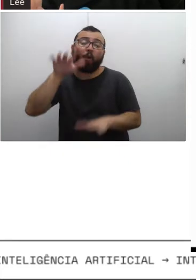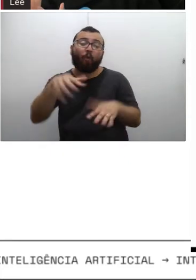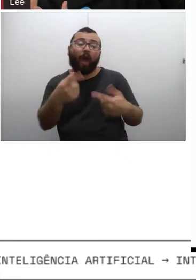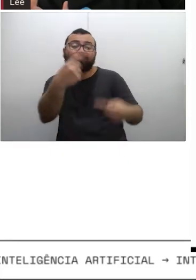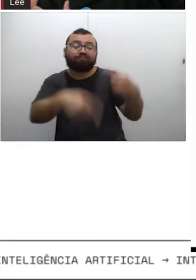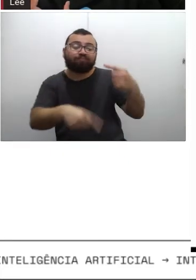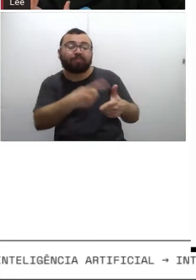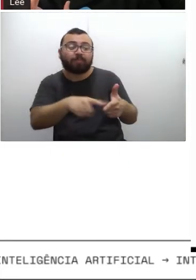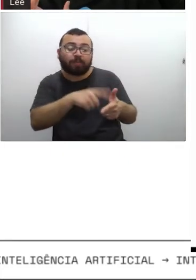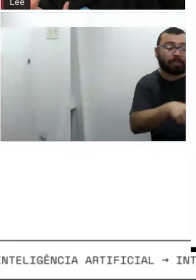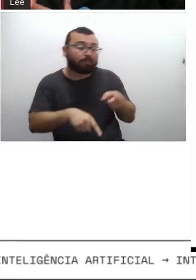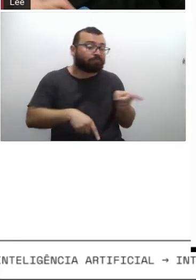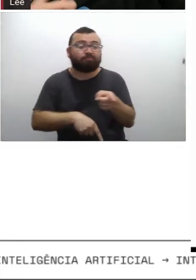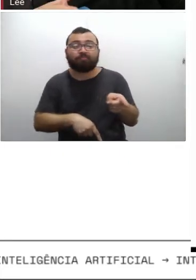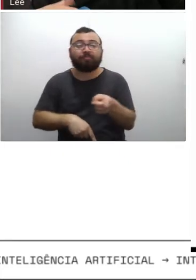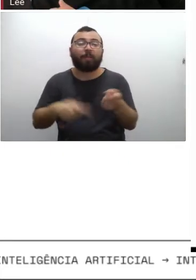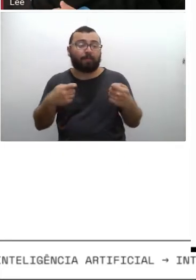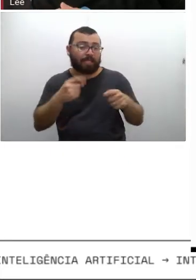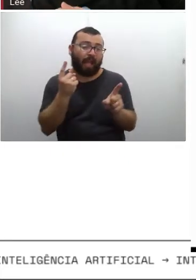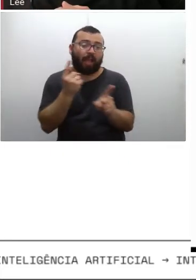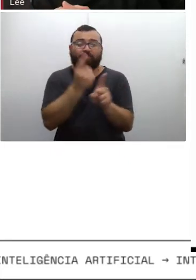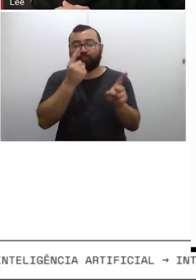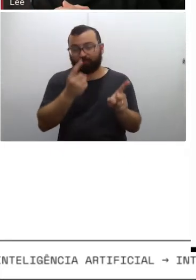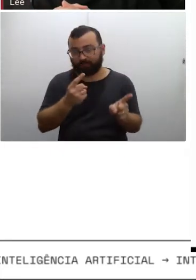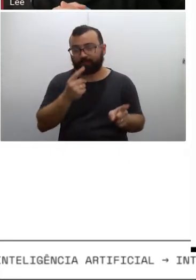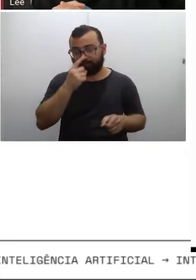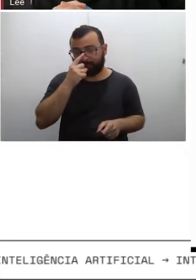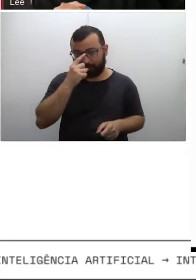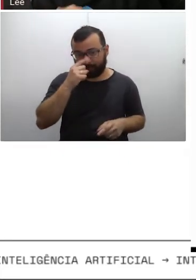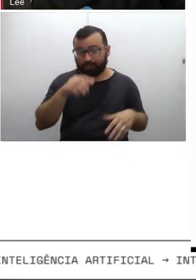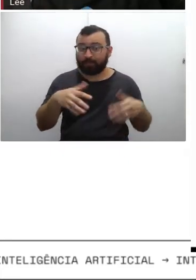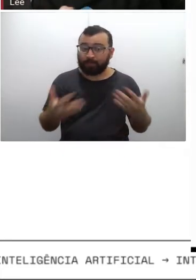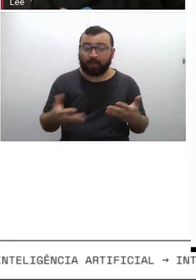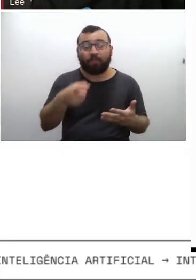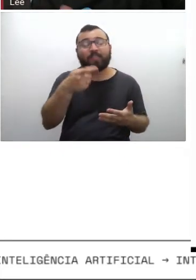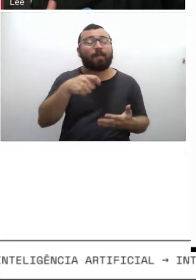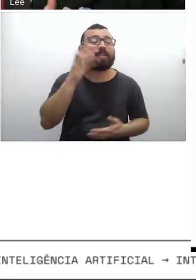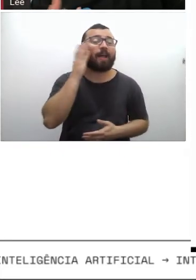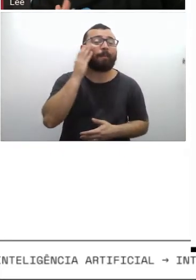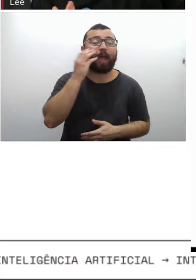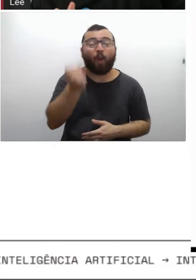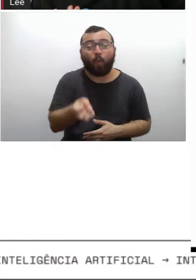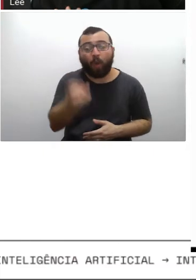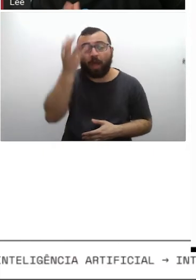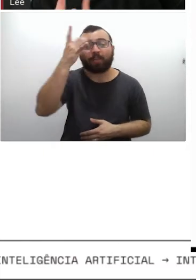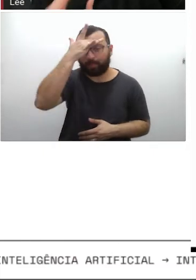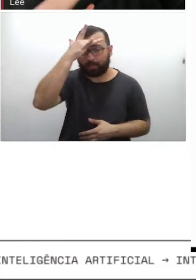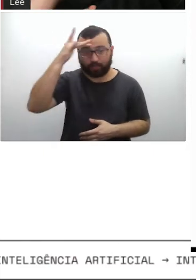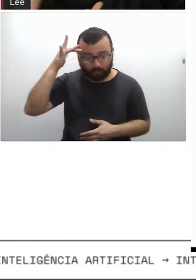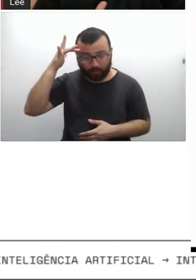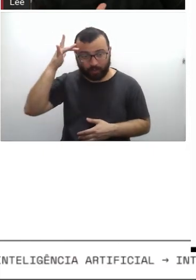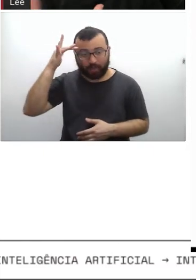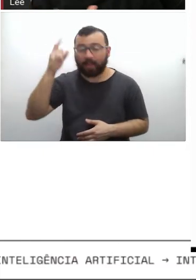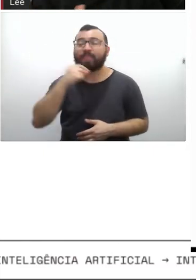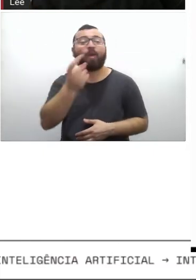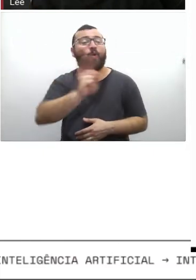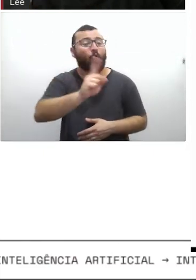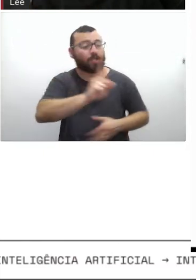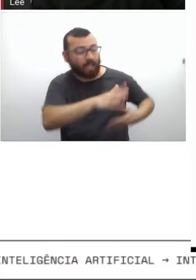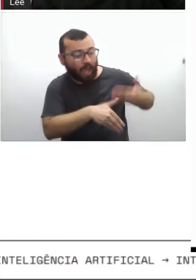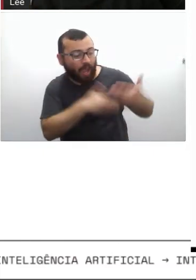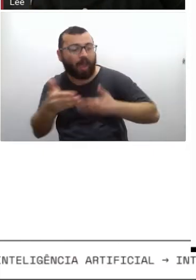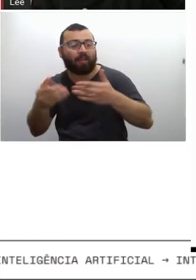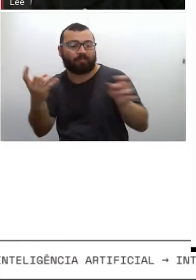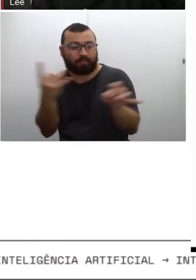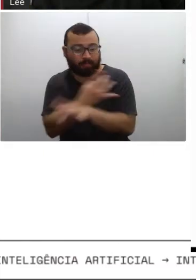So the drop off place and the drop off rate. You want to know like how many people did not complete the flow